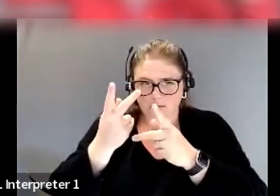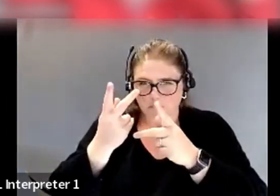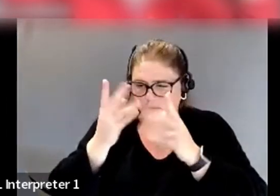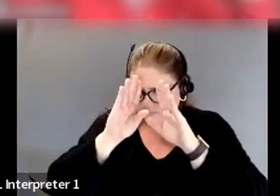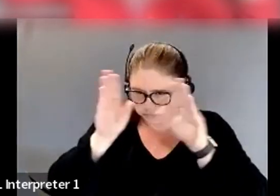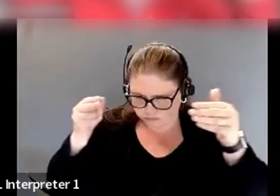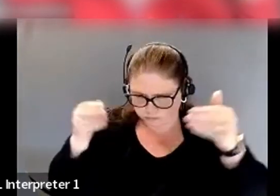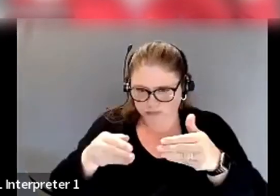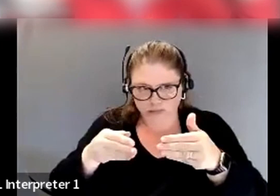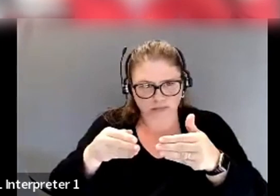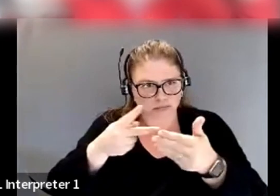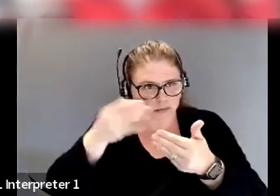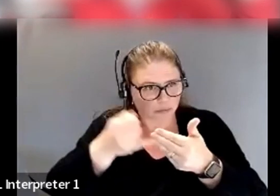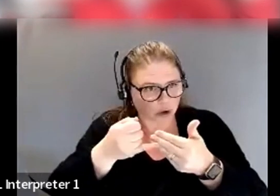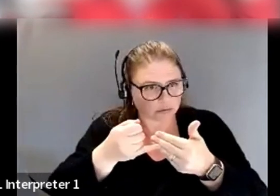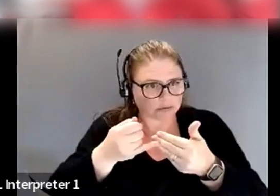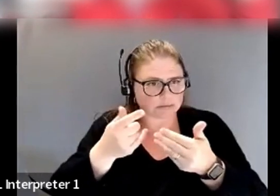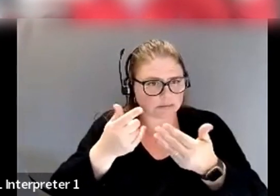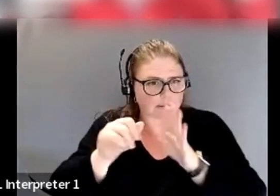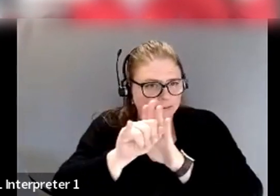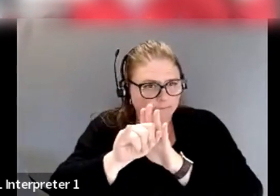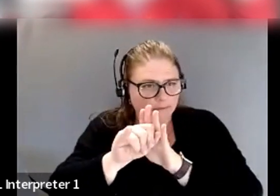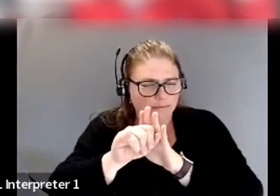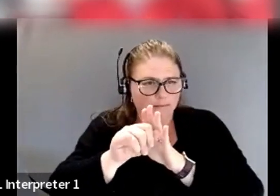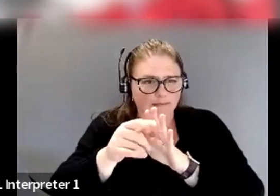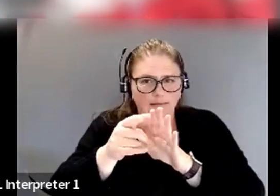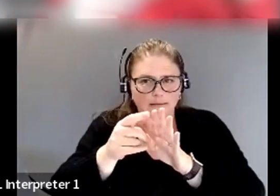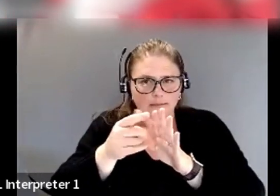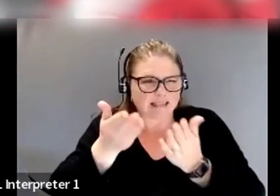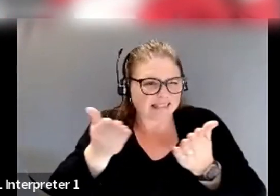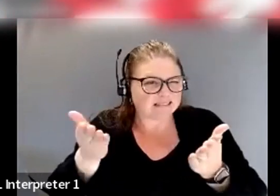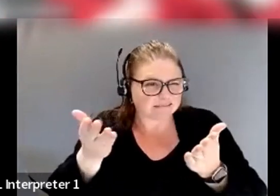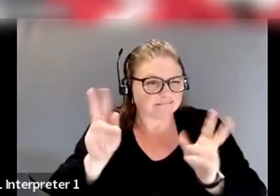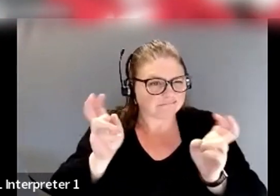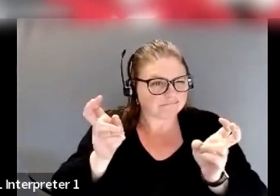kind of name things that will help